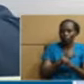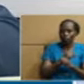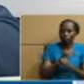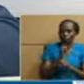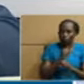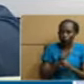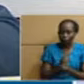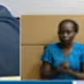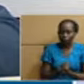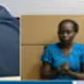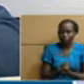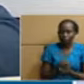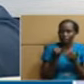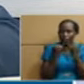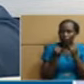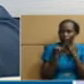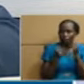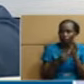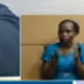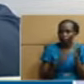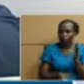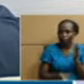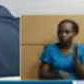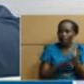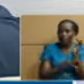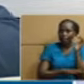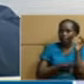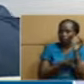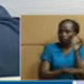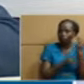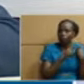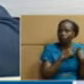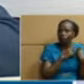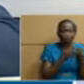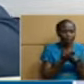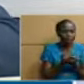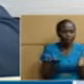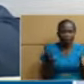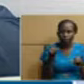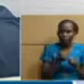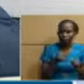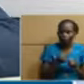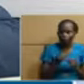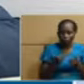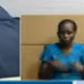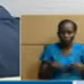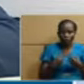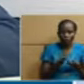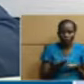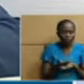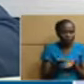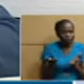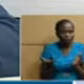Literature has it, it's supposed to be the state, the government. So whatever interventions we are doing as an authority and any other schemes that we